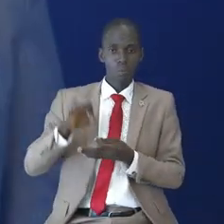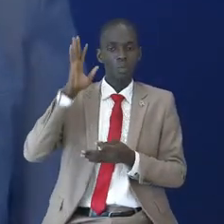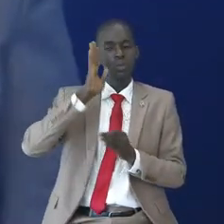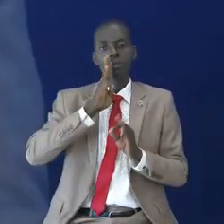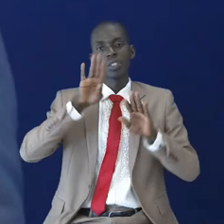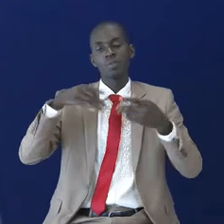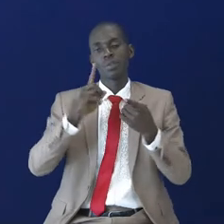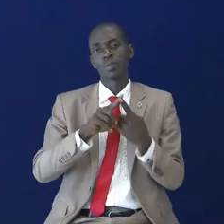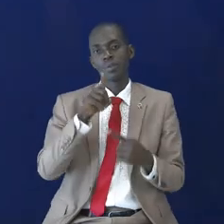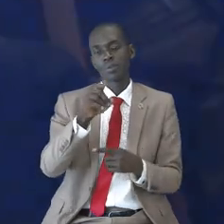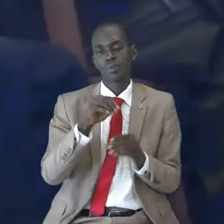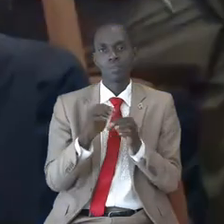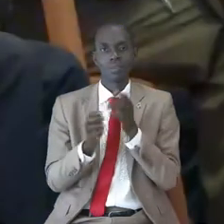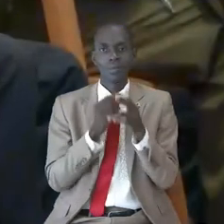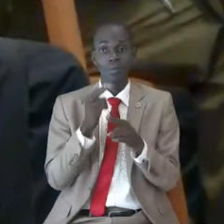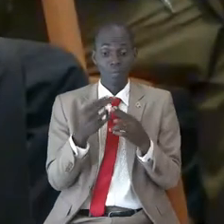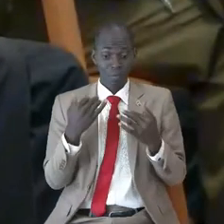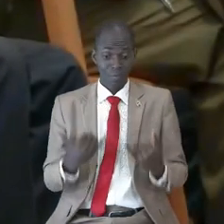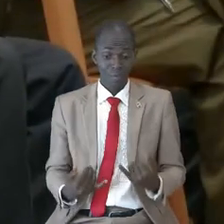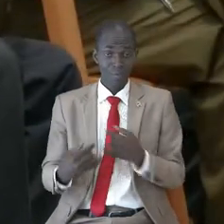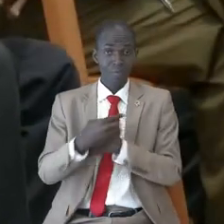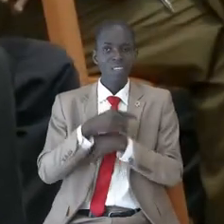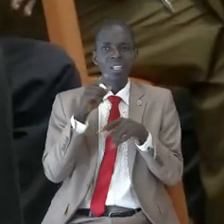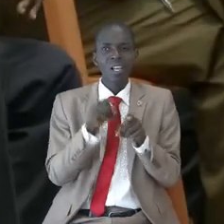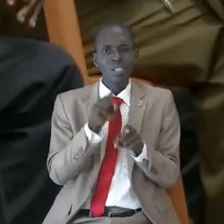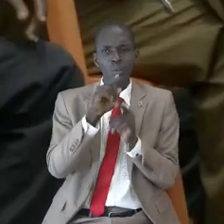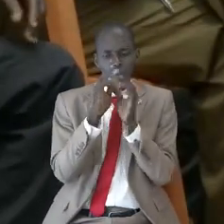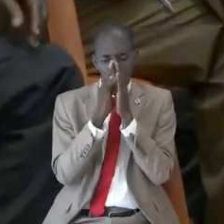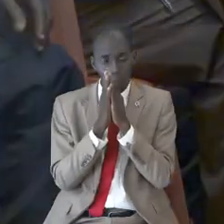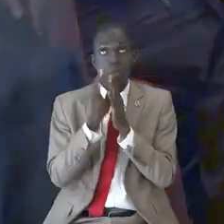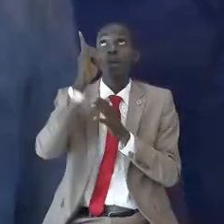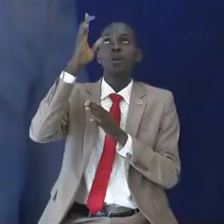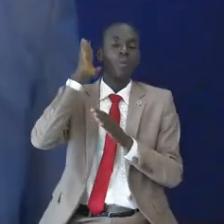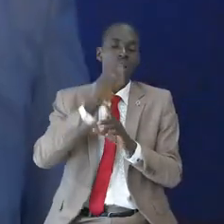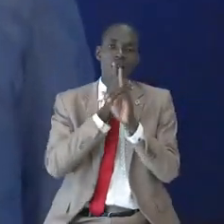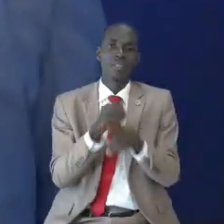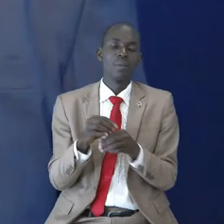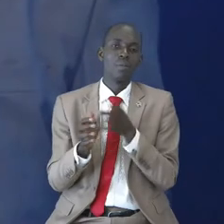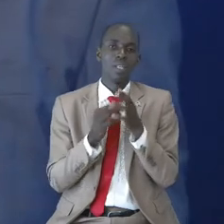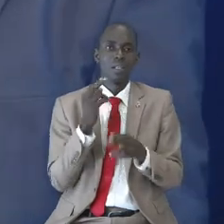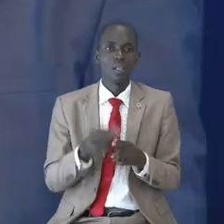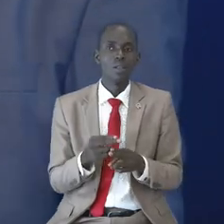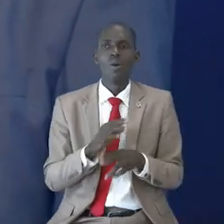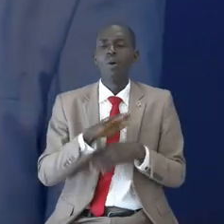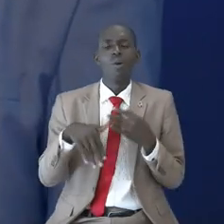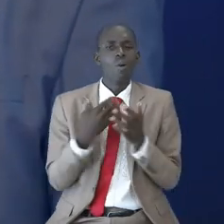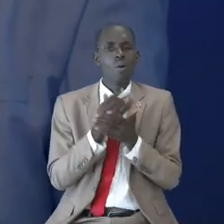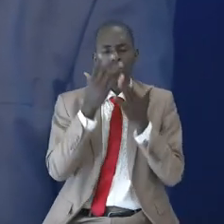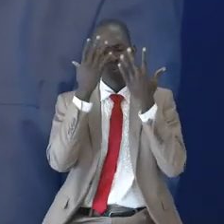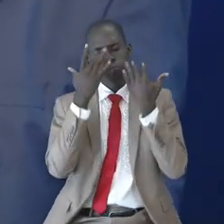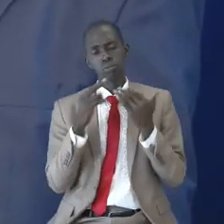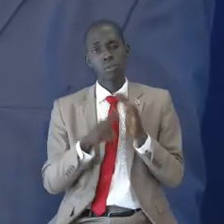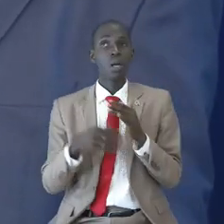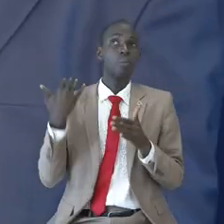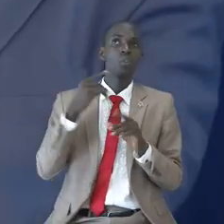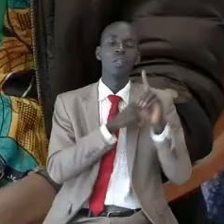in Jesus' name. Today, as you pray, God will answer. All the sadness the Lord will